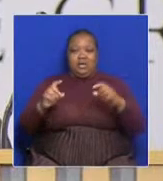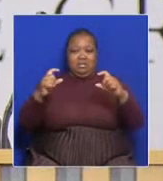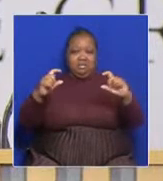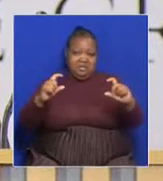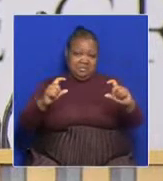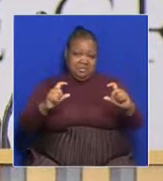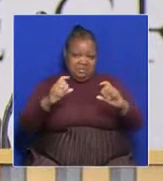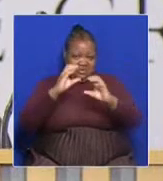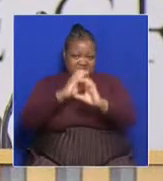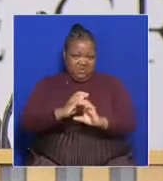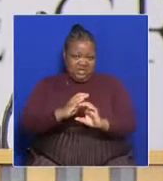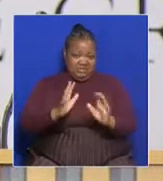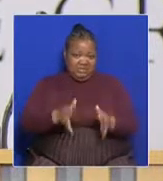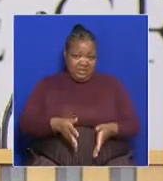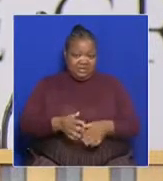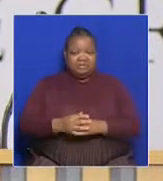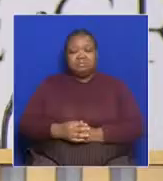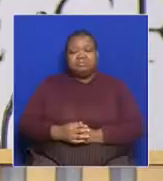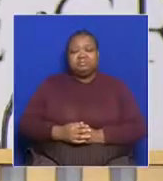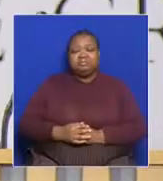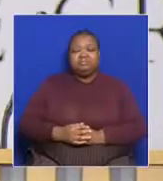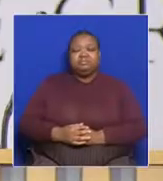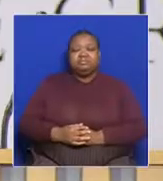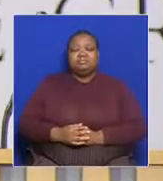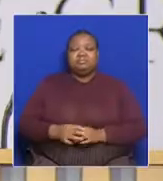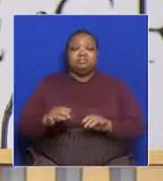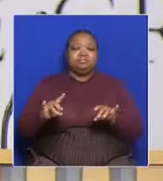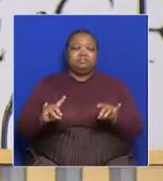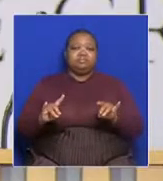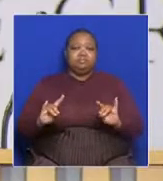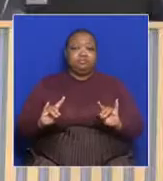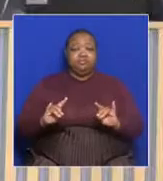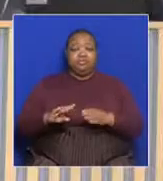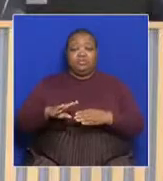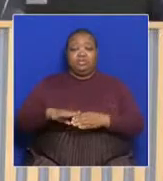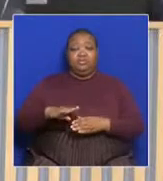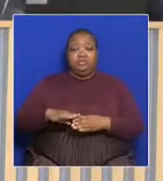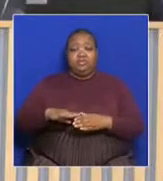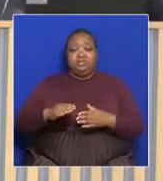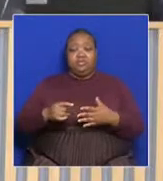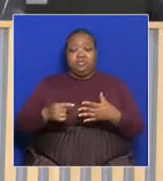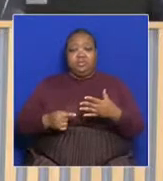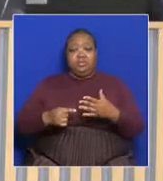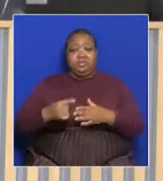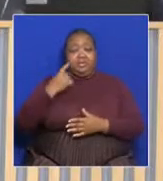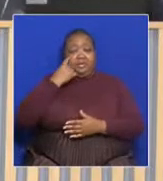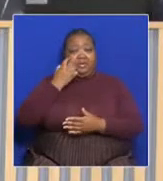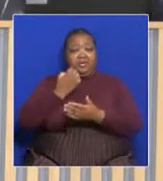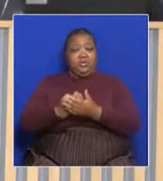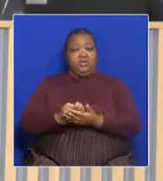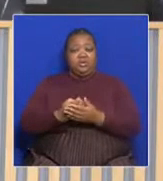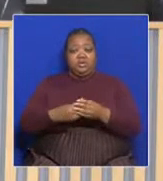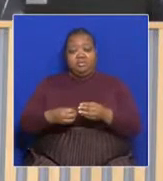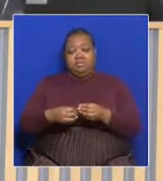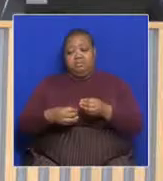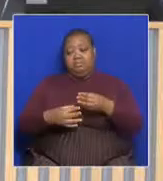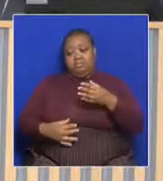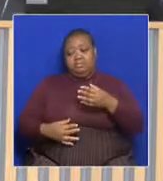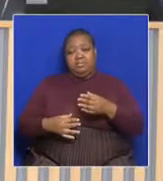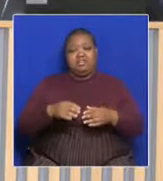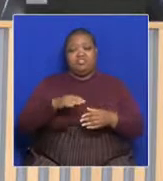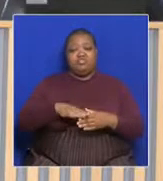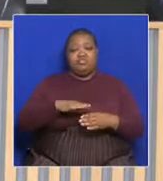Although rightfully so, Chair, the reasons he mentioned in his evidence are a lot more than the reasons in the